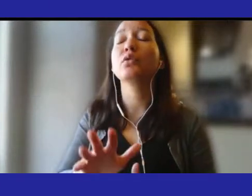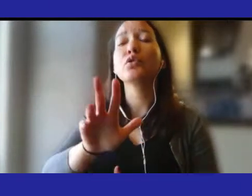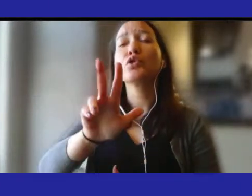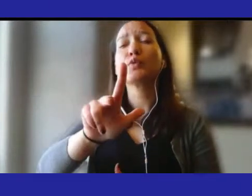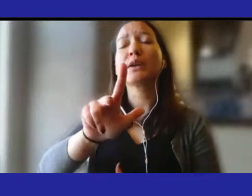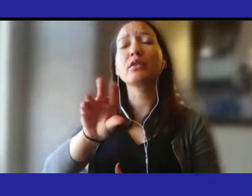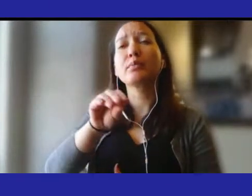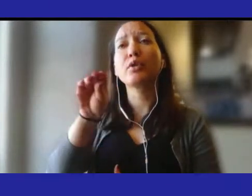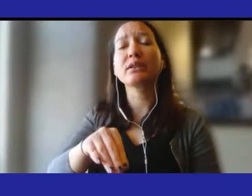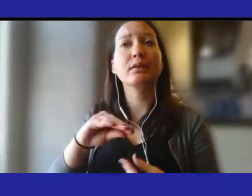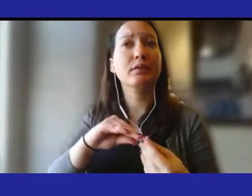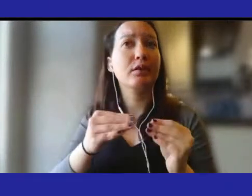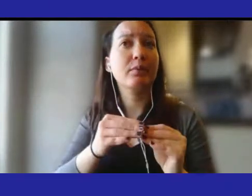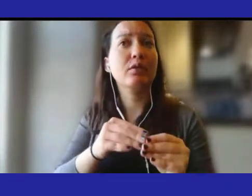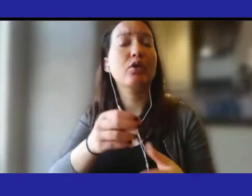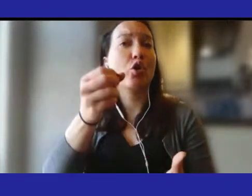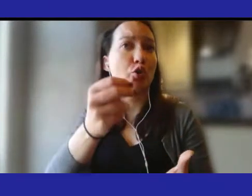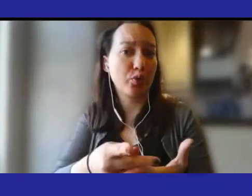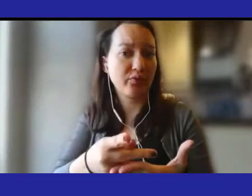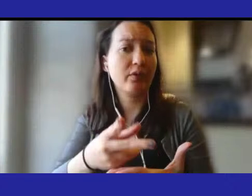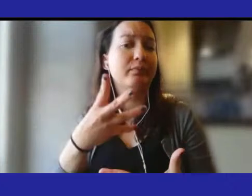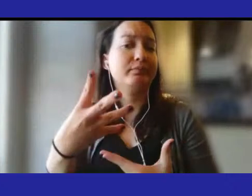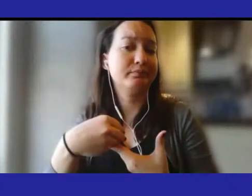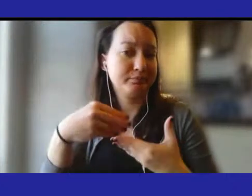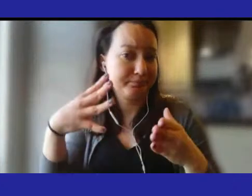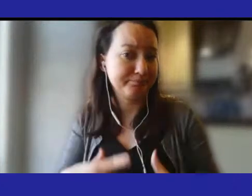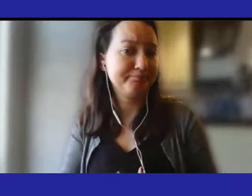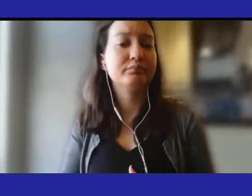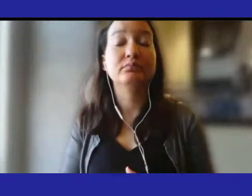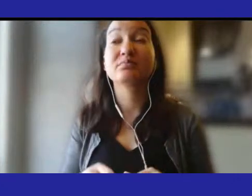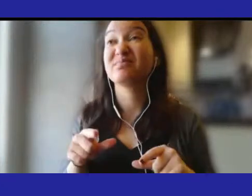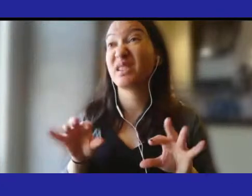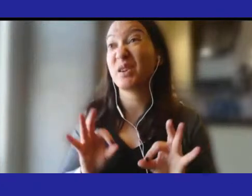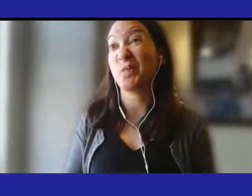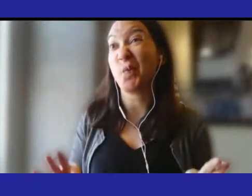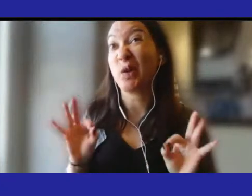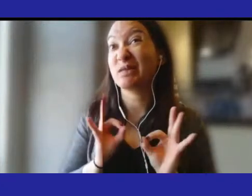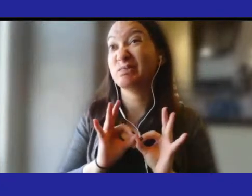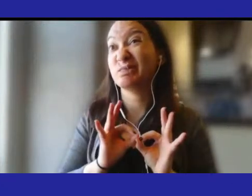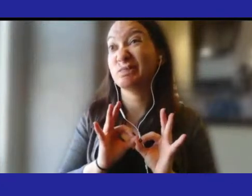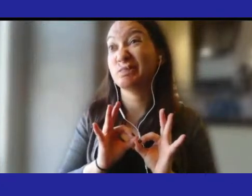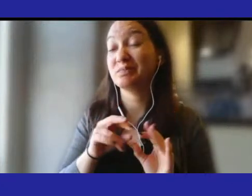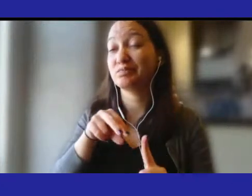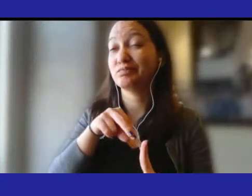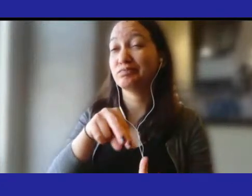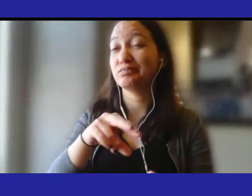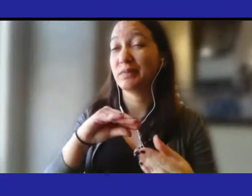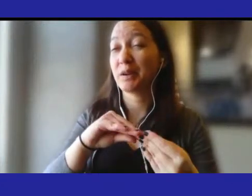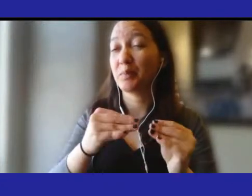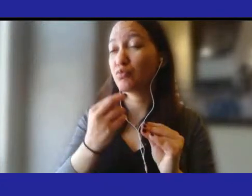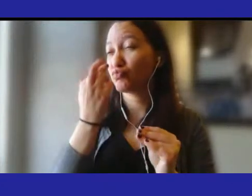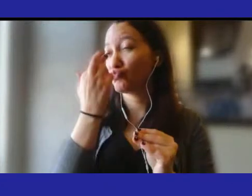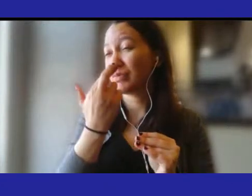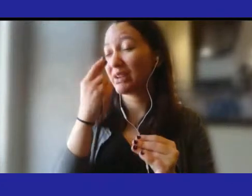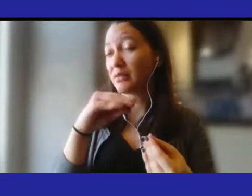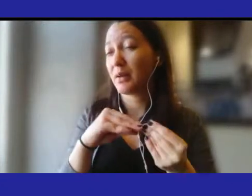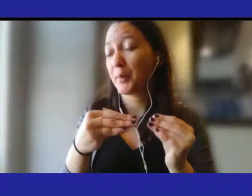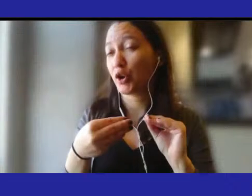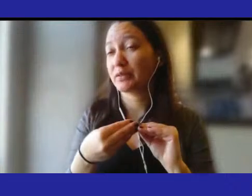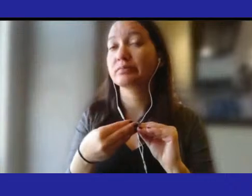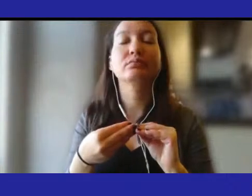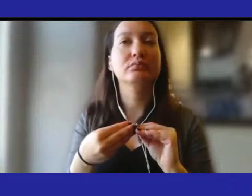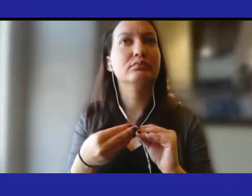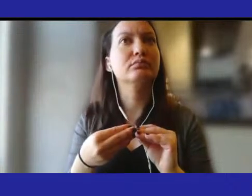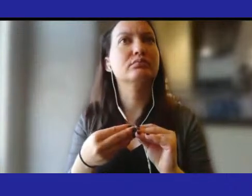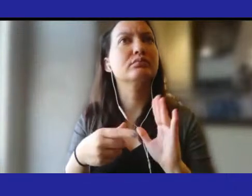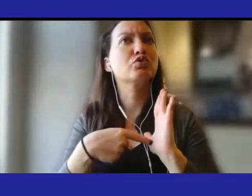in the number of approved participants. This is important. We track these metrics because these metrics are indicative of